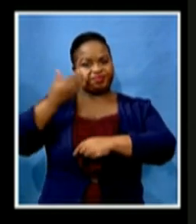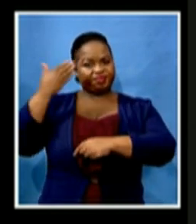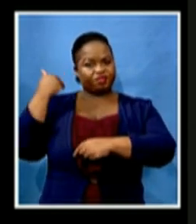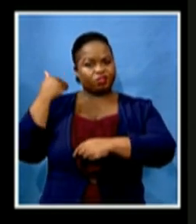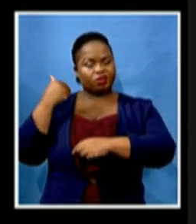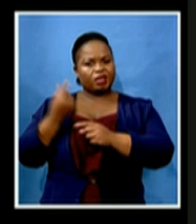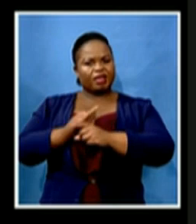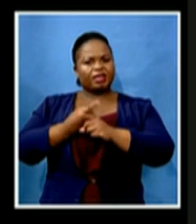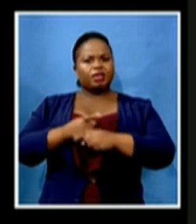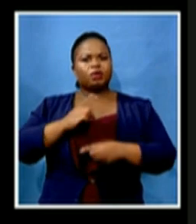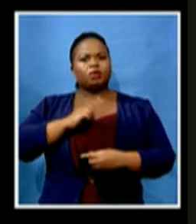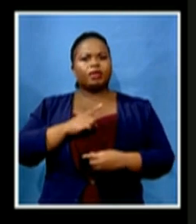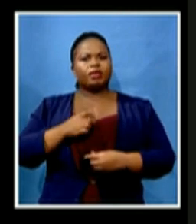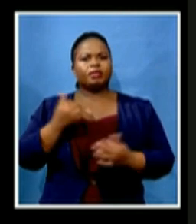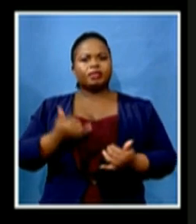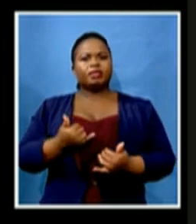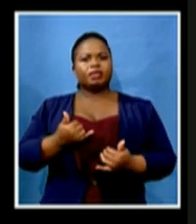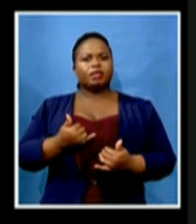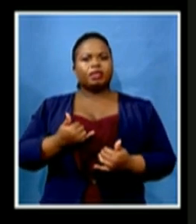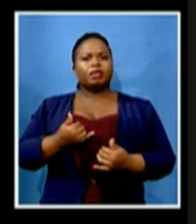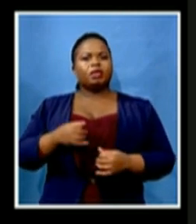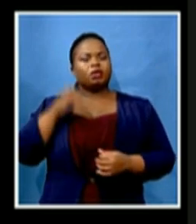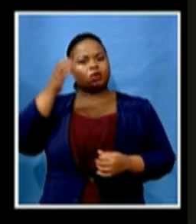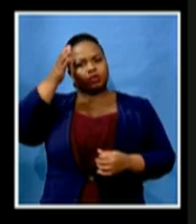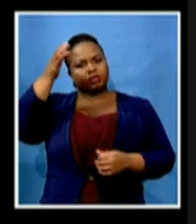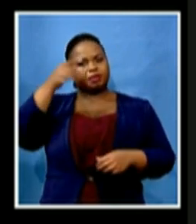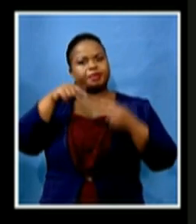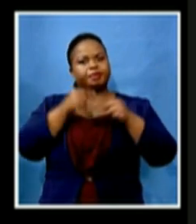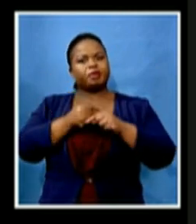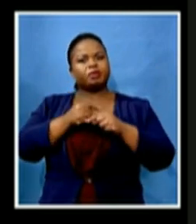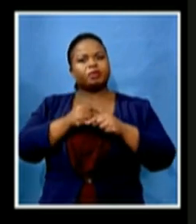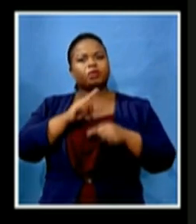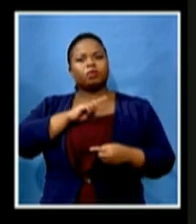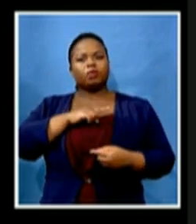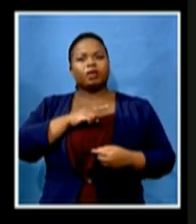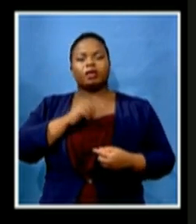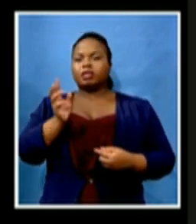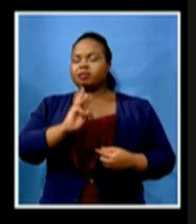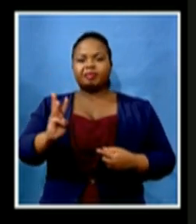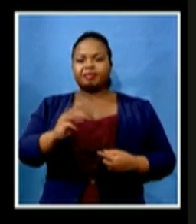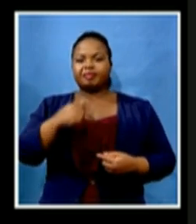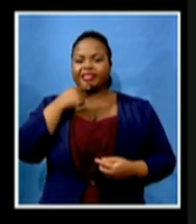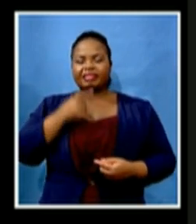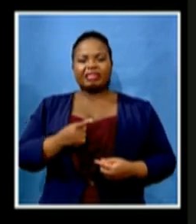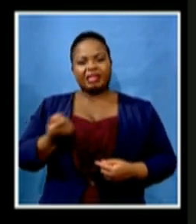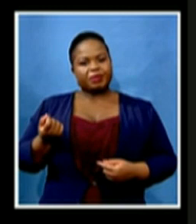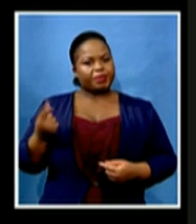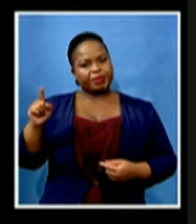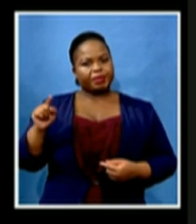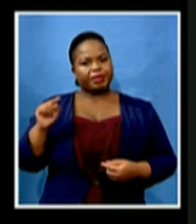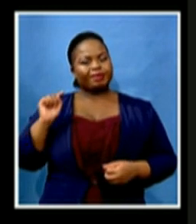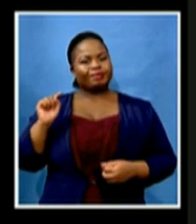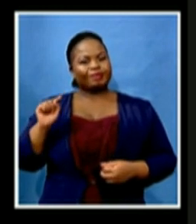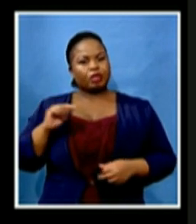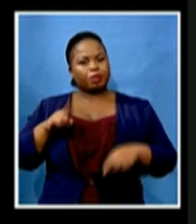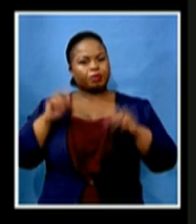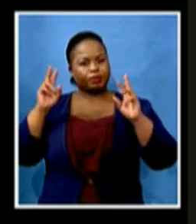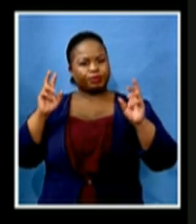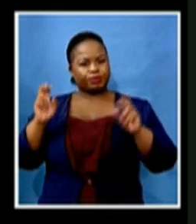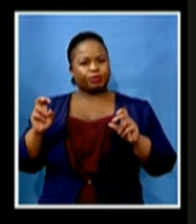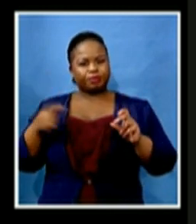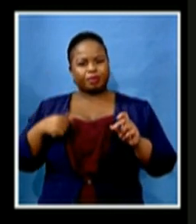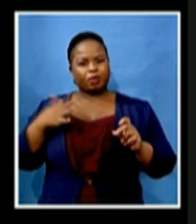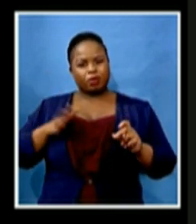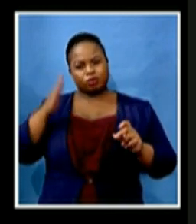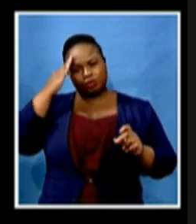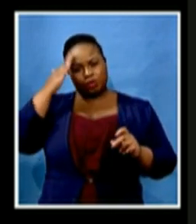was roundly cautioned again and discredited. I just wanted to know if the health department is factoring